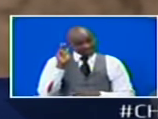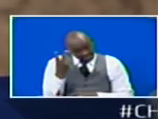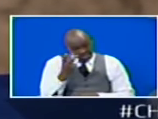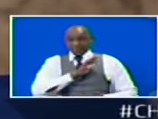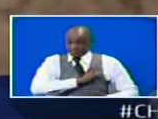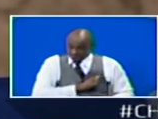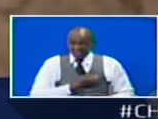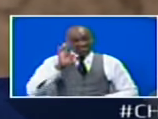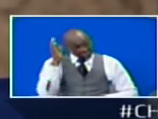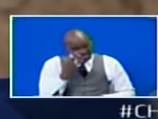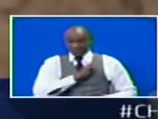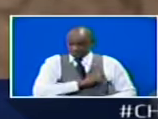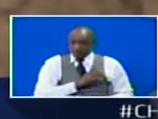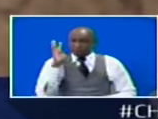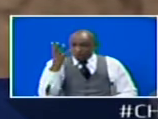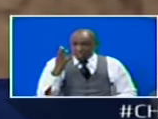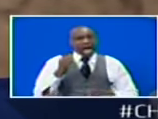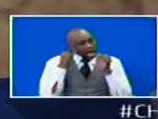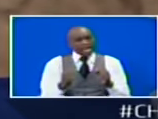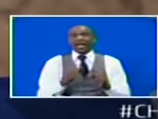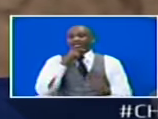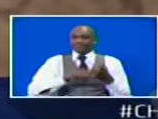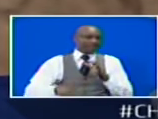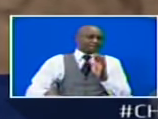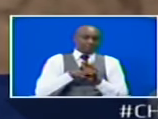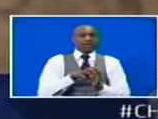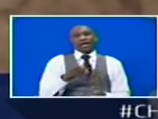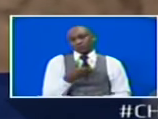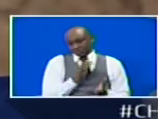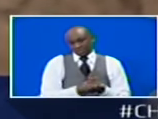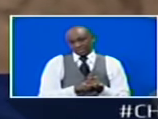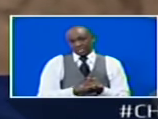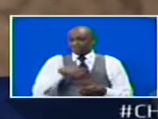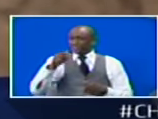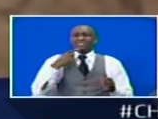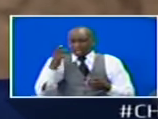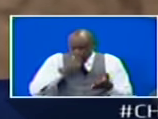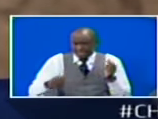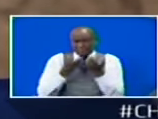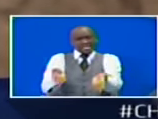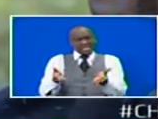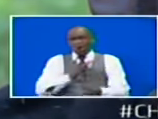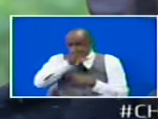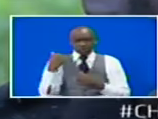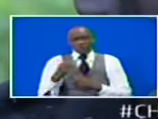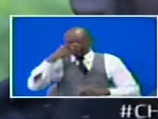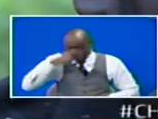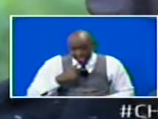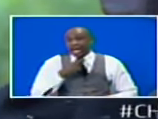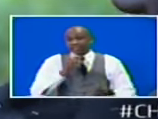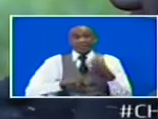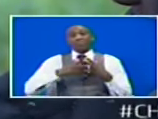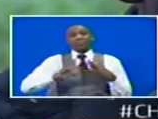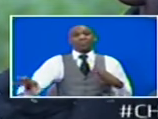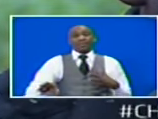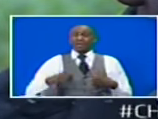amenivumilia. Sasa waine ikawa shida, ikawa chungu sasa. Akashindwa ni nini inaendelea huku. Lakini